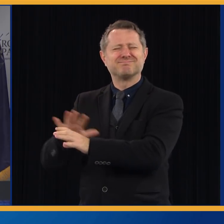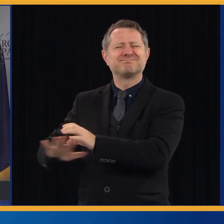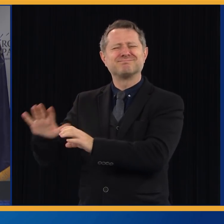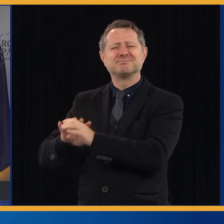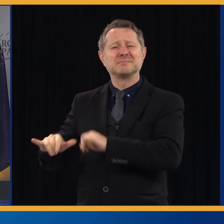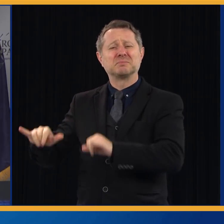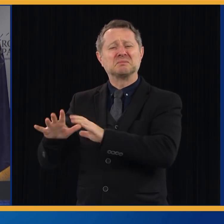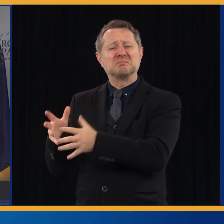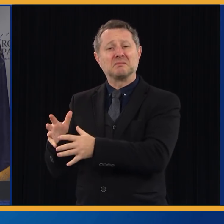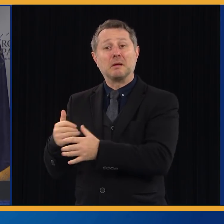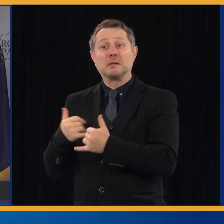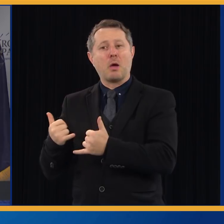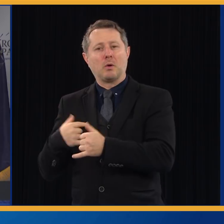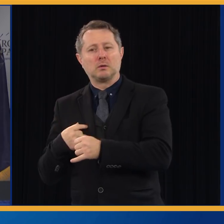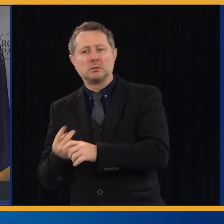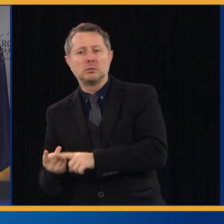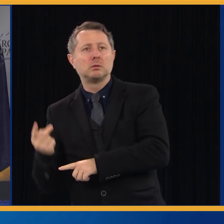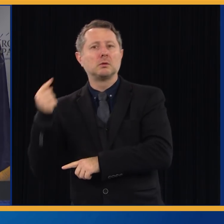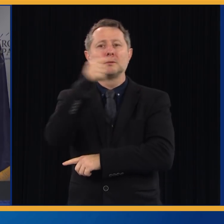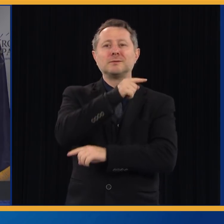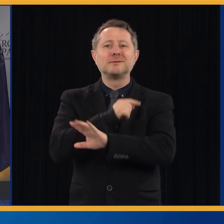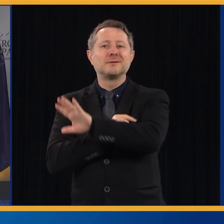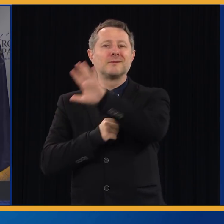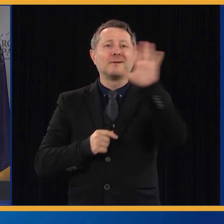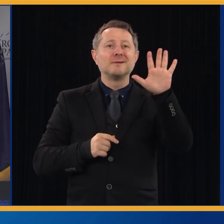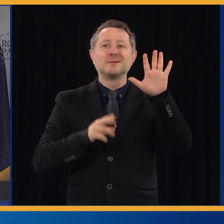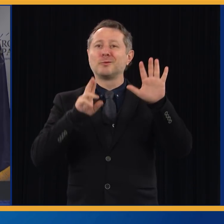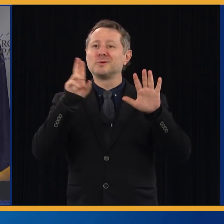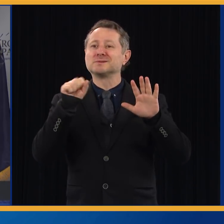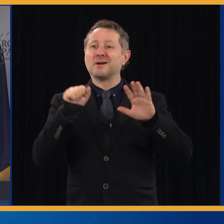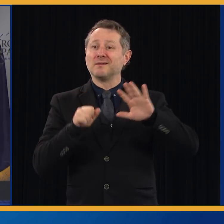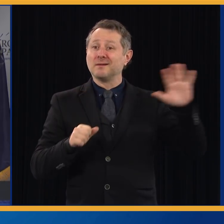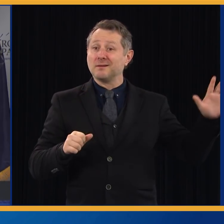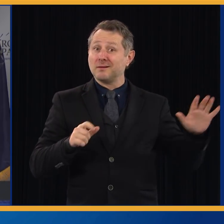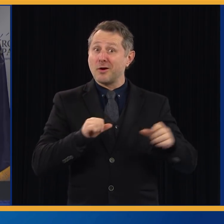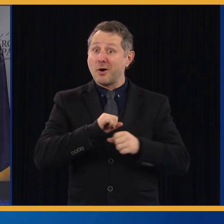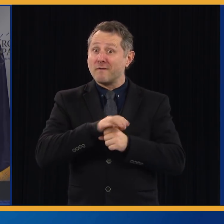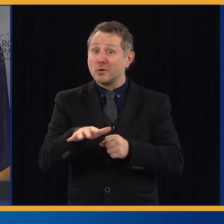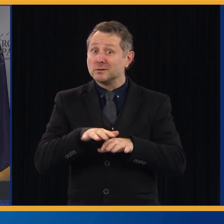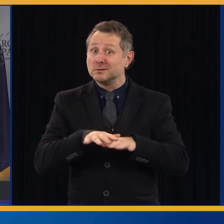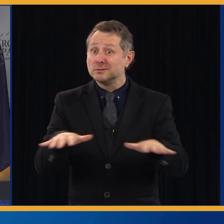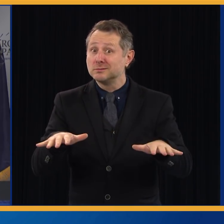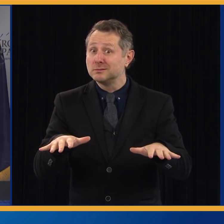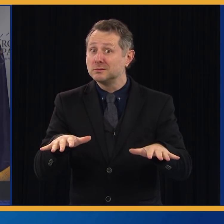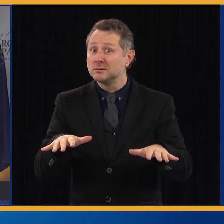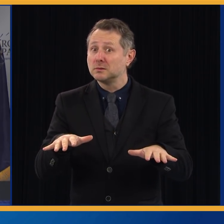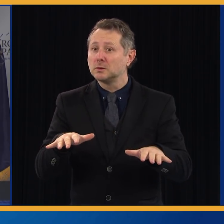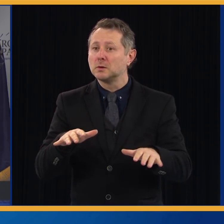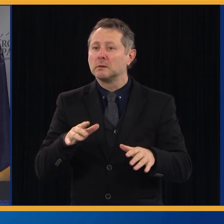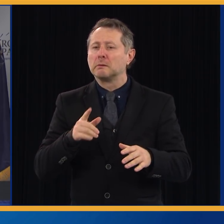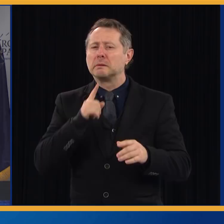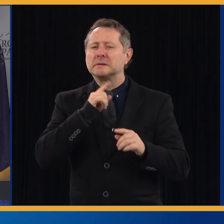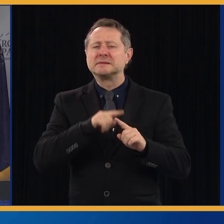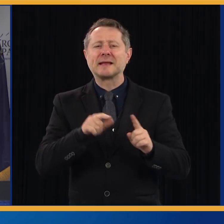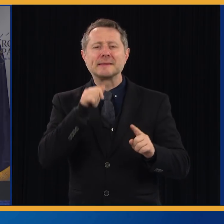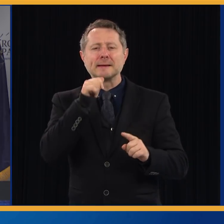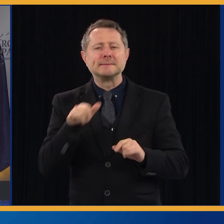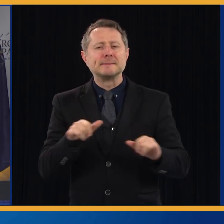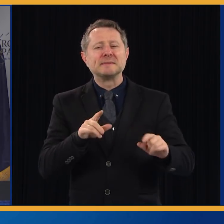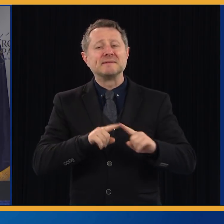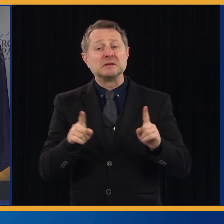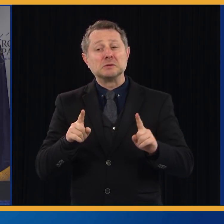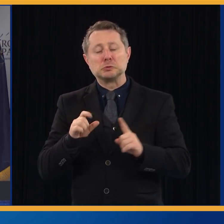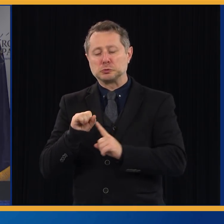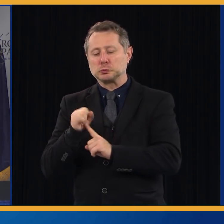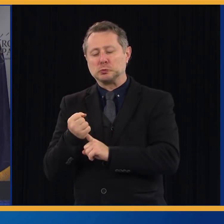seeing across the country, this virus presents a slightly different problem in different parts of the country. It